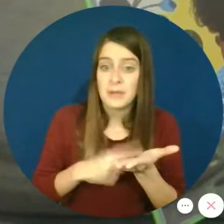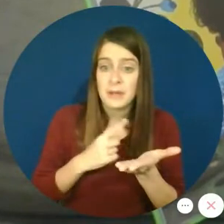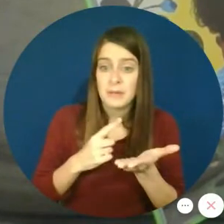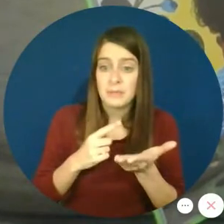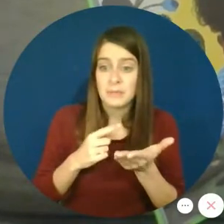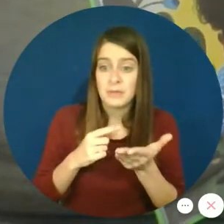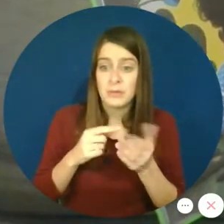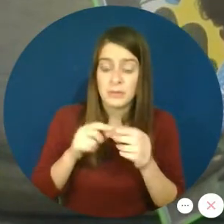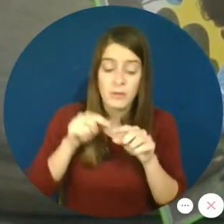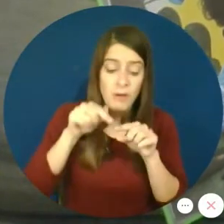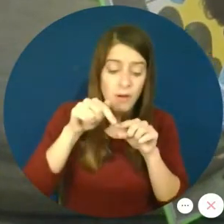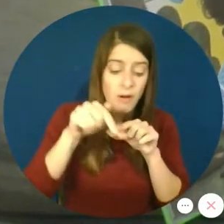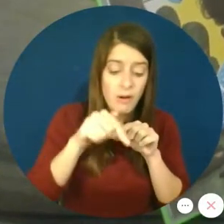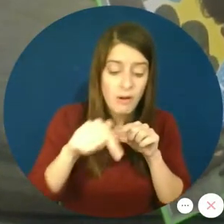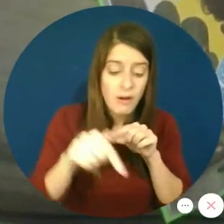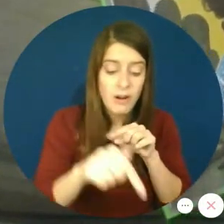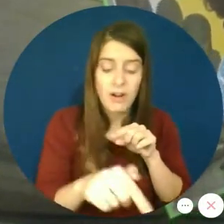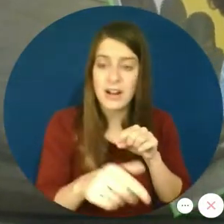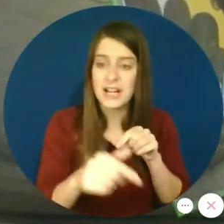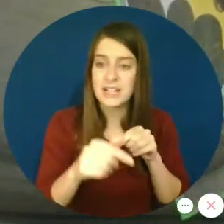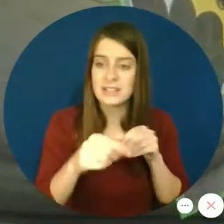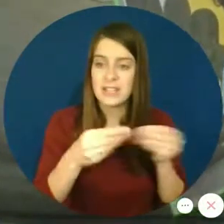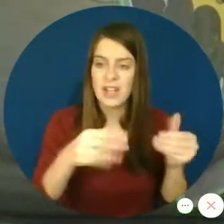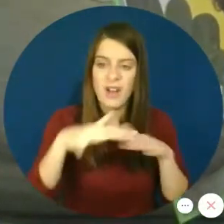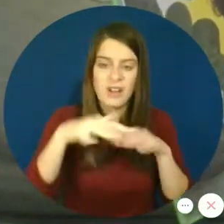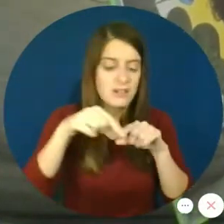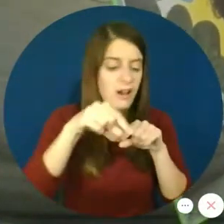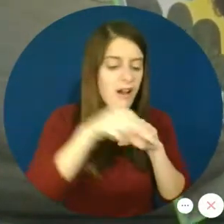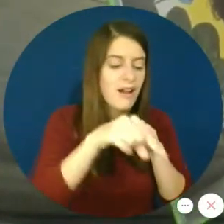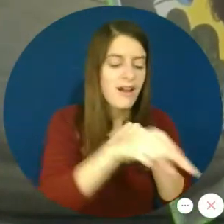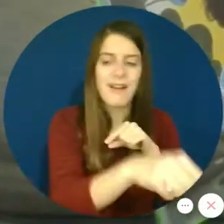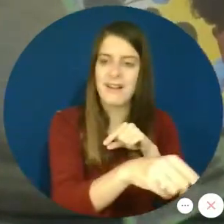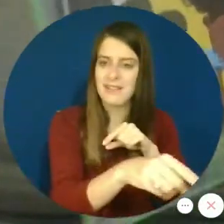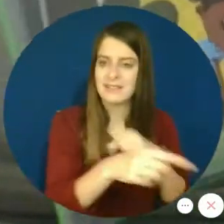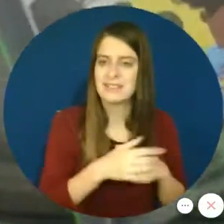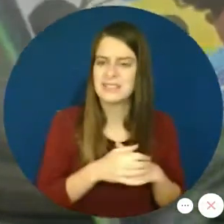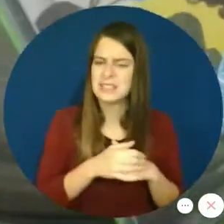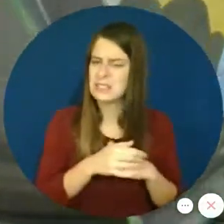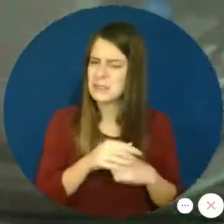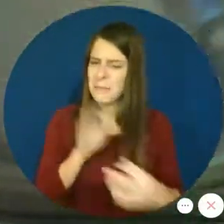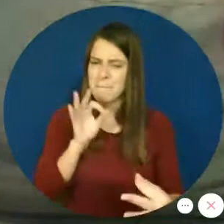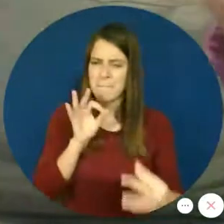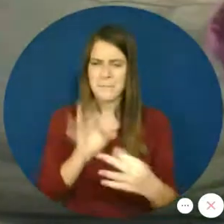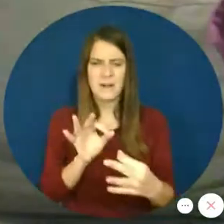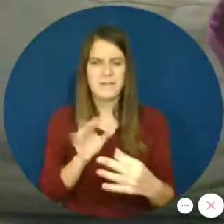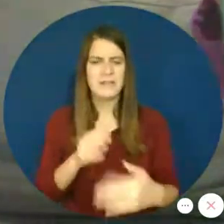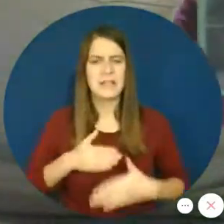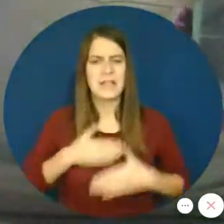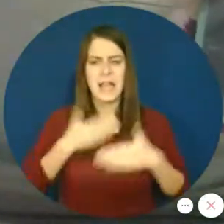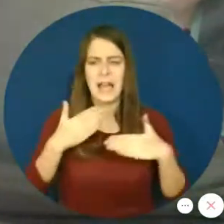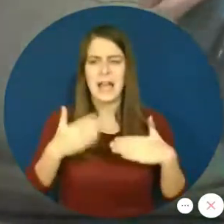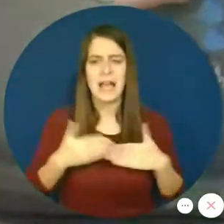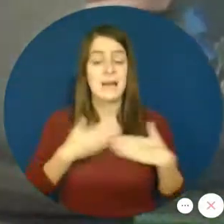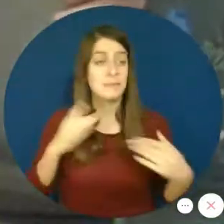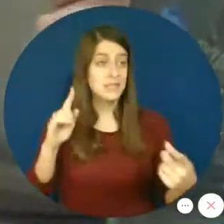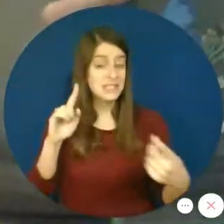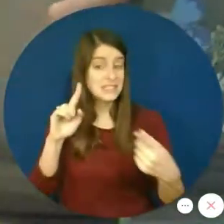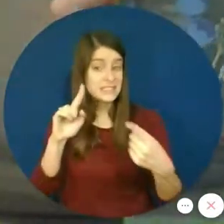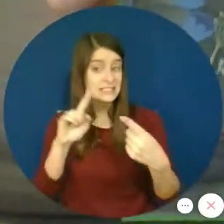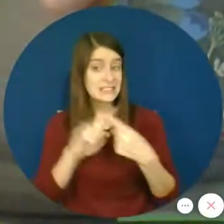of the garden. Ruby was perfectly happy until one day